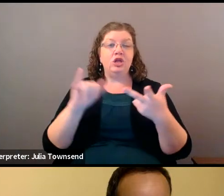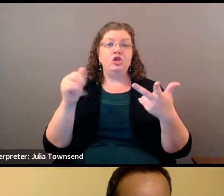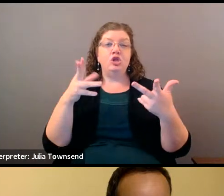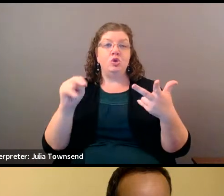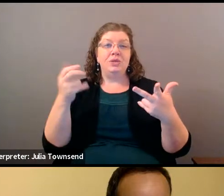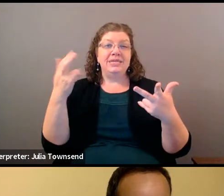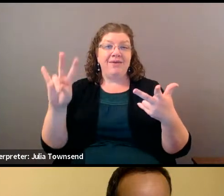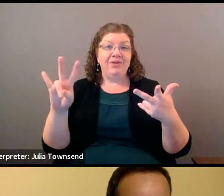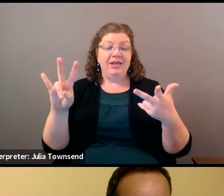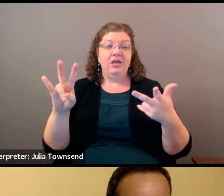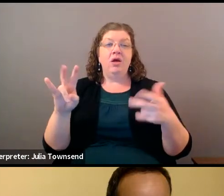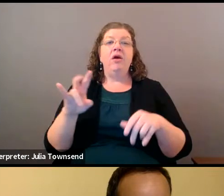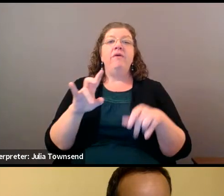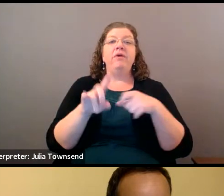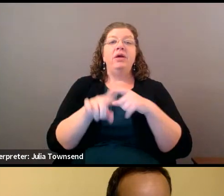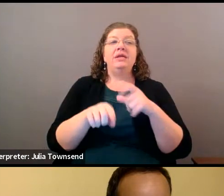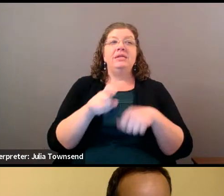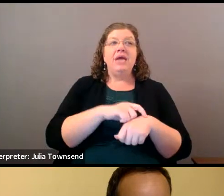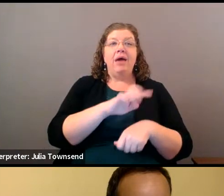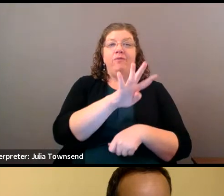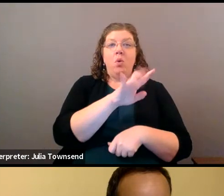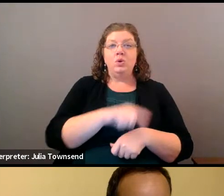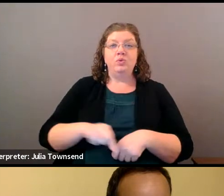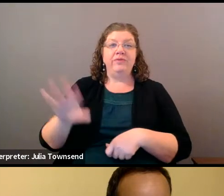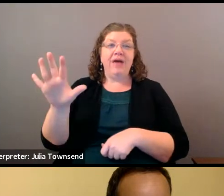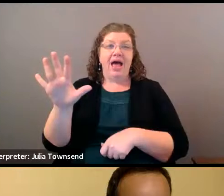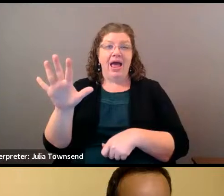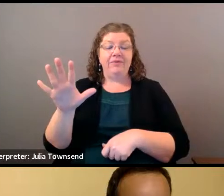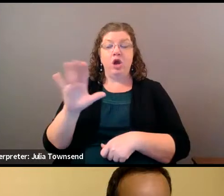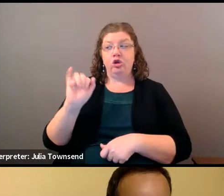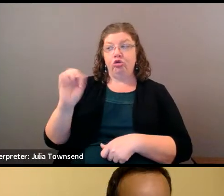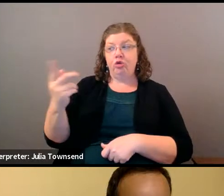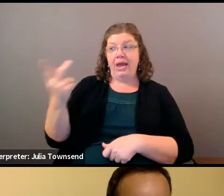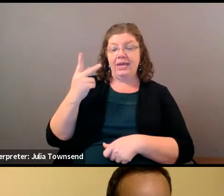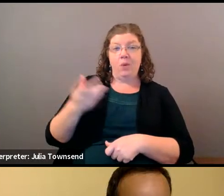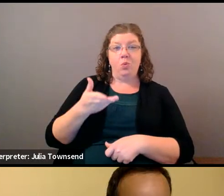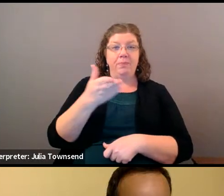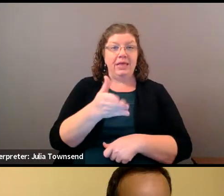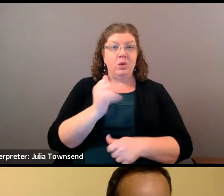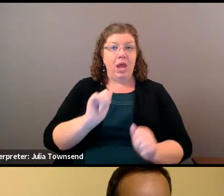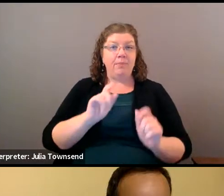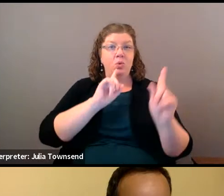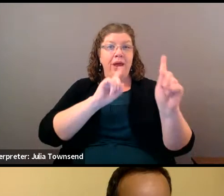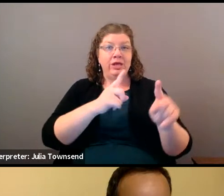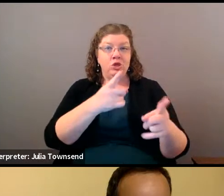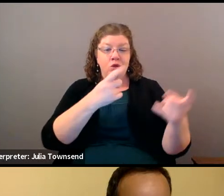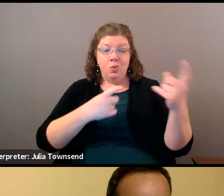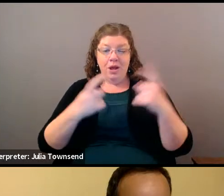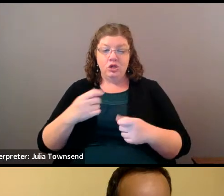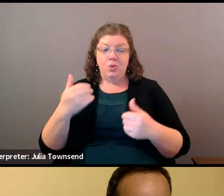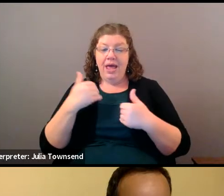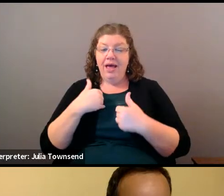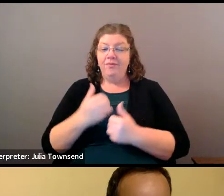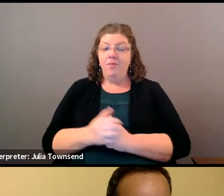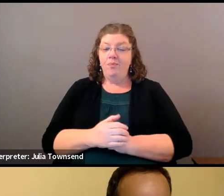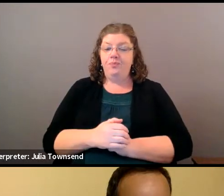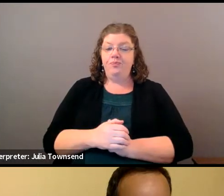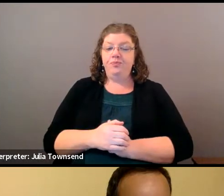4 to 5. Craig and myself will be there, and we will be able to answer any questions you may have about the